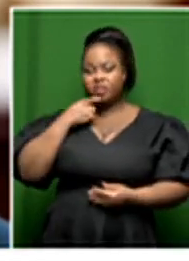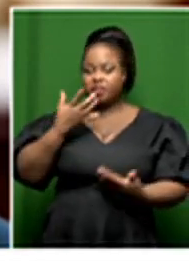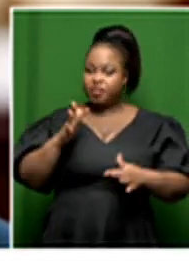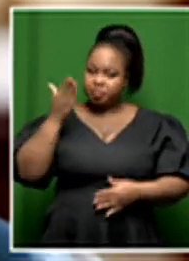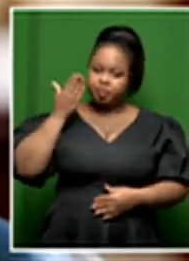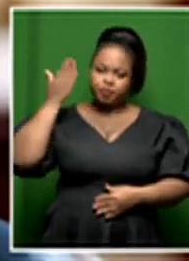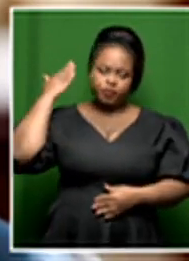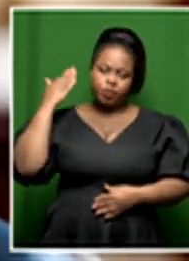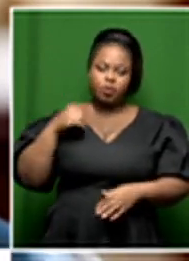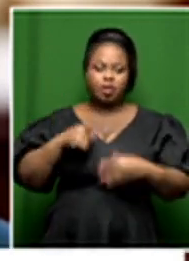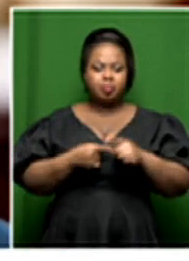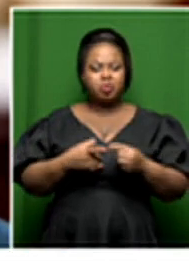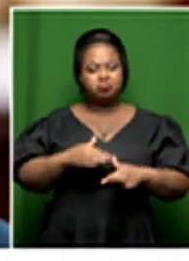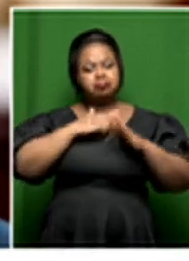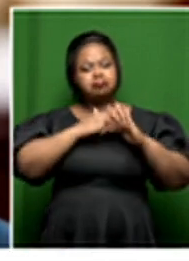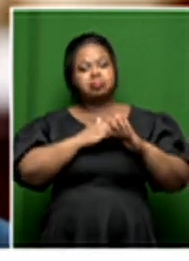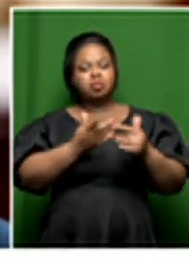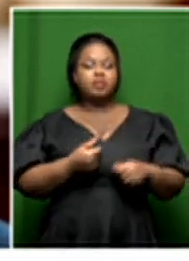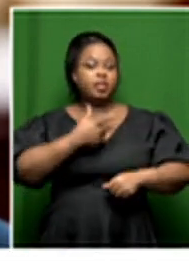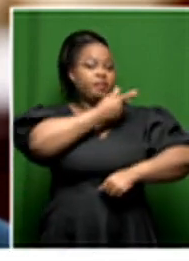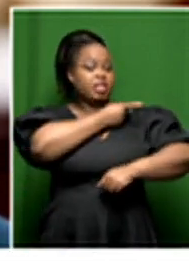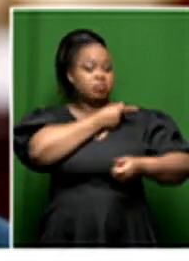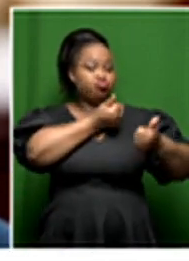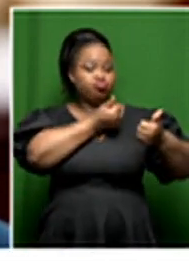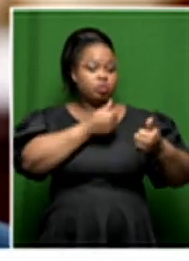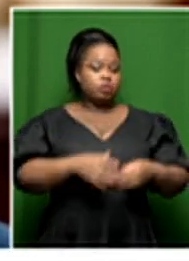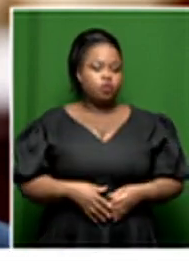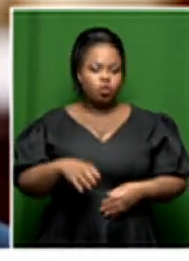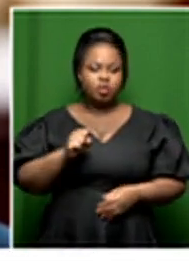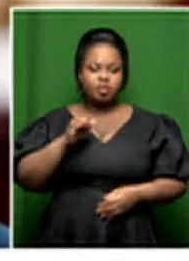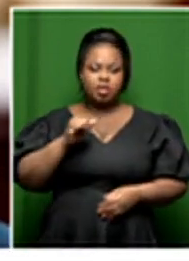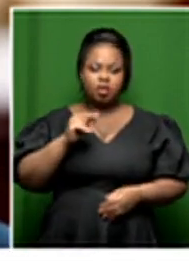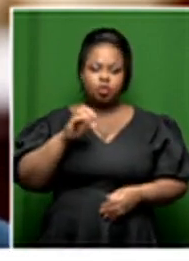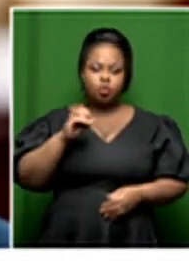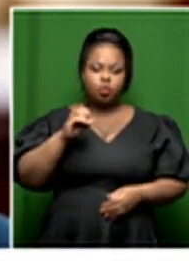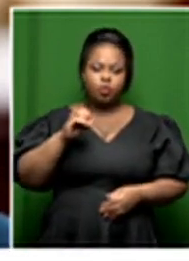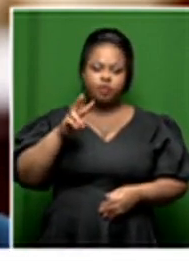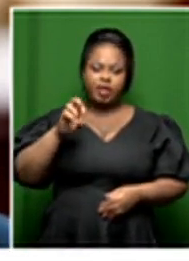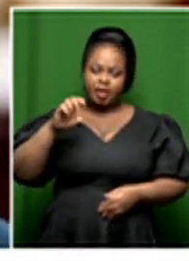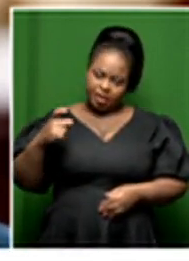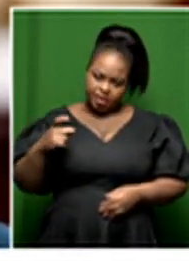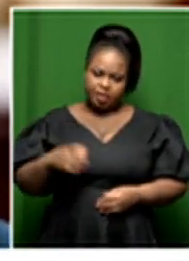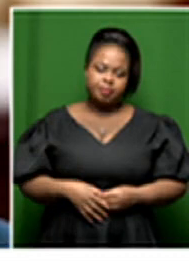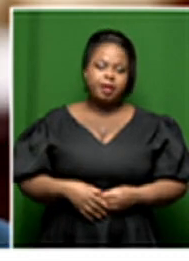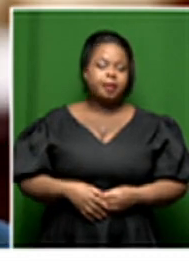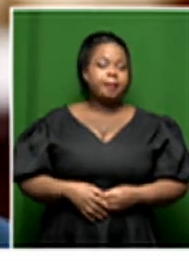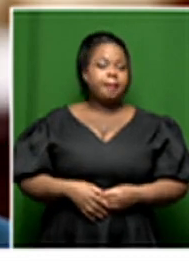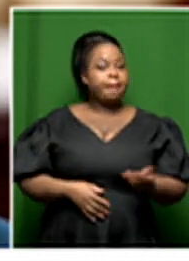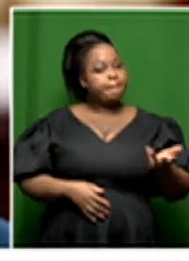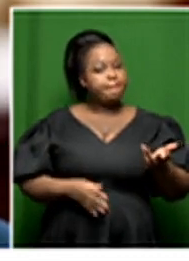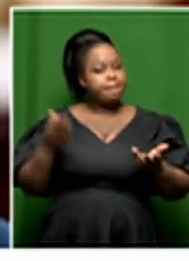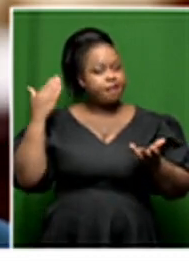and written about the efficacy of the vaccine, of Sinovac. It's been used